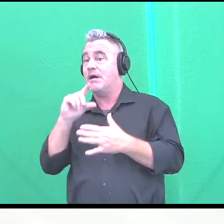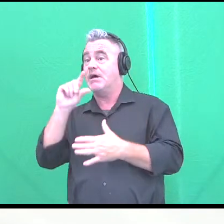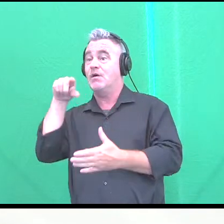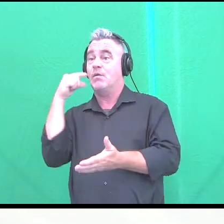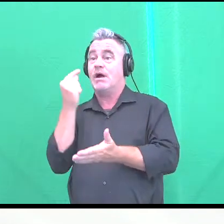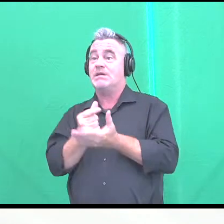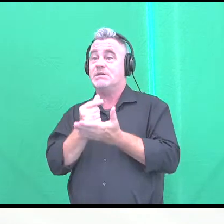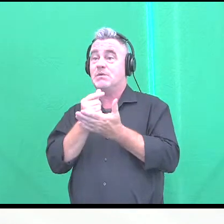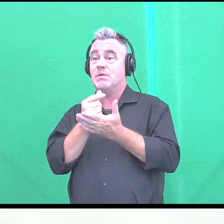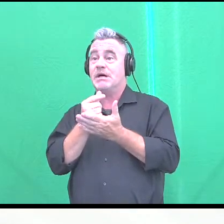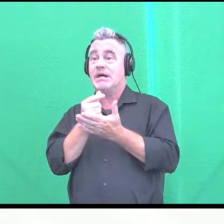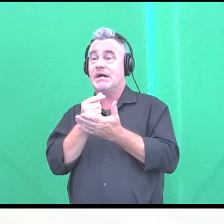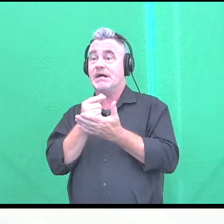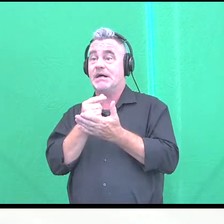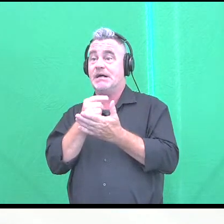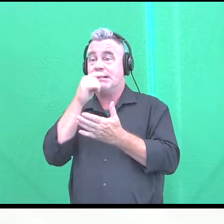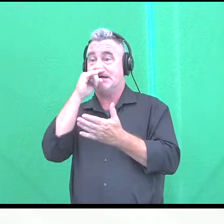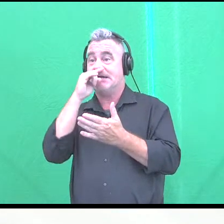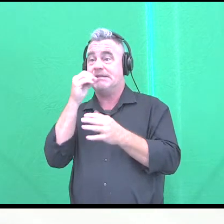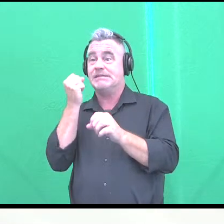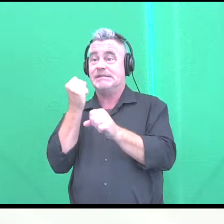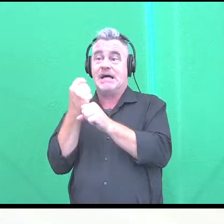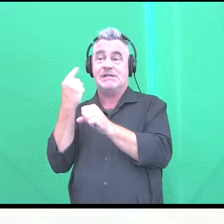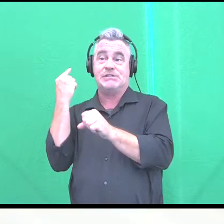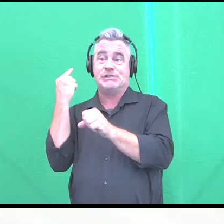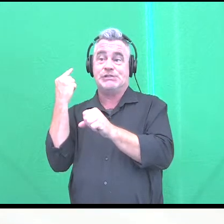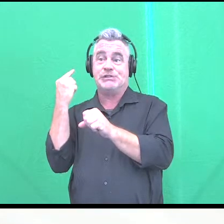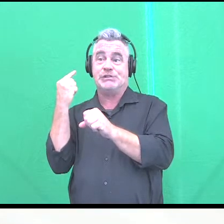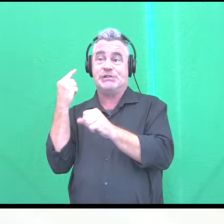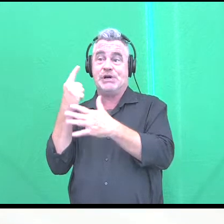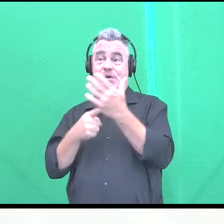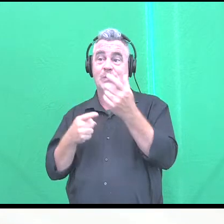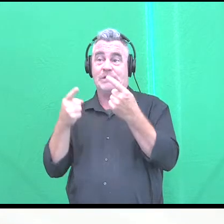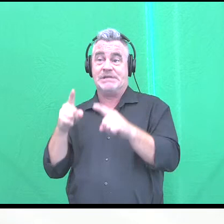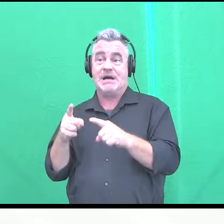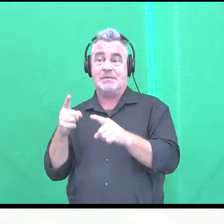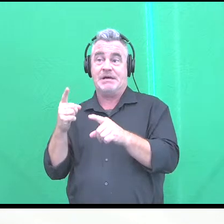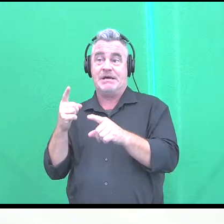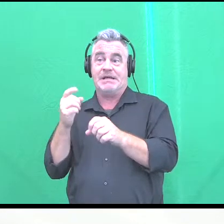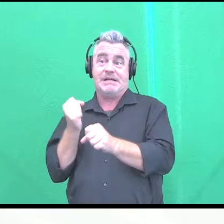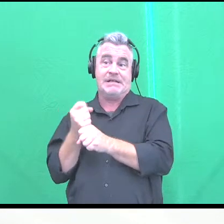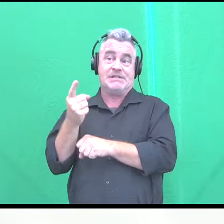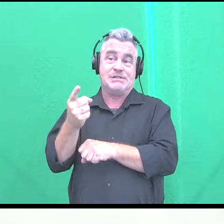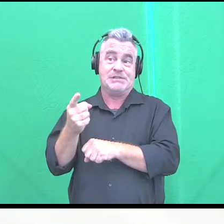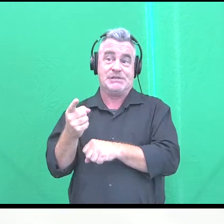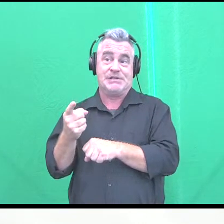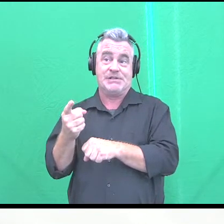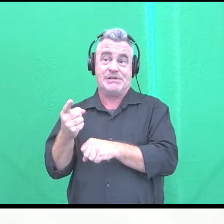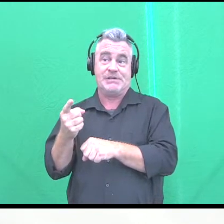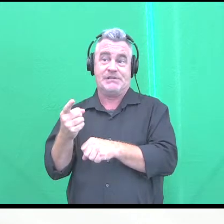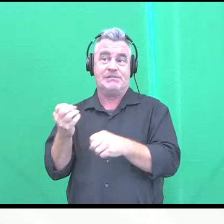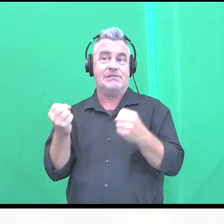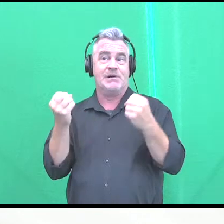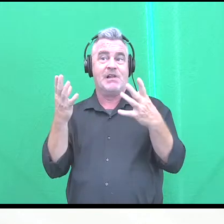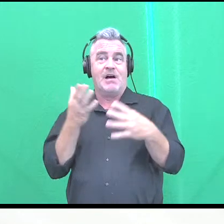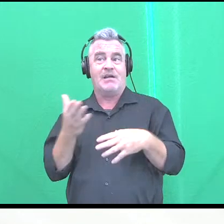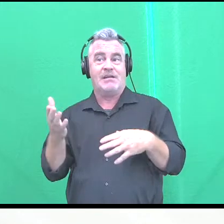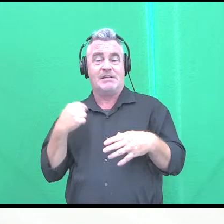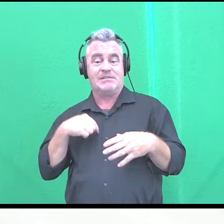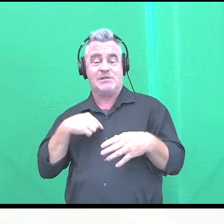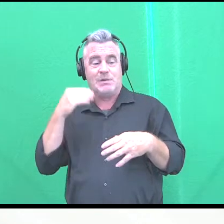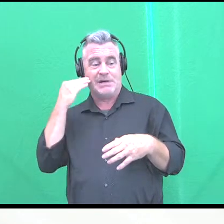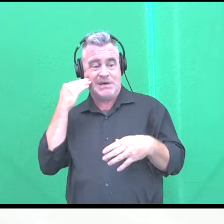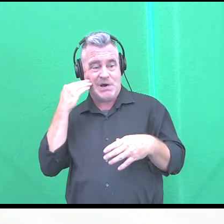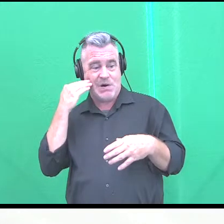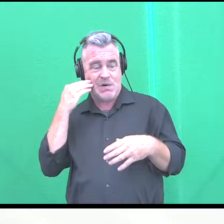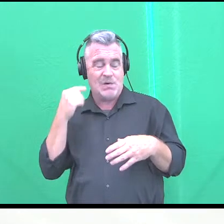graduated last year, and what's coming up for this new year. So there's a lot of things we know, we've